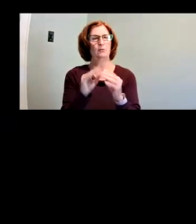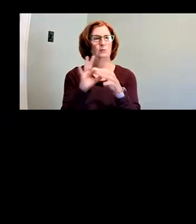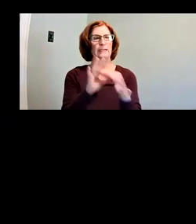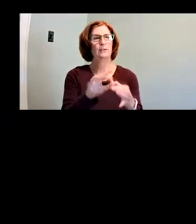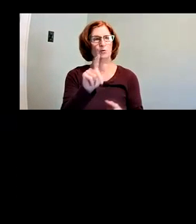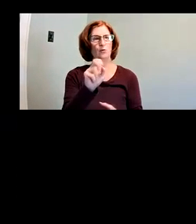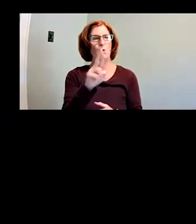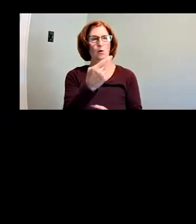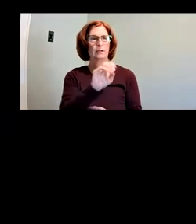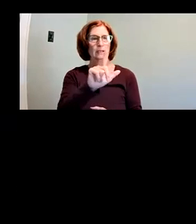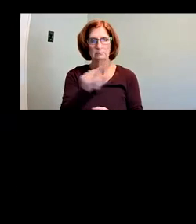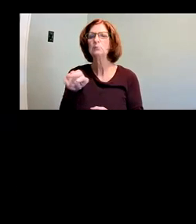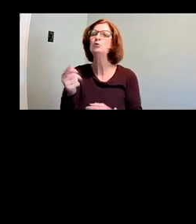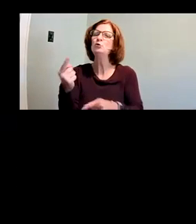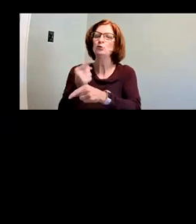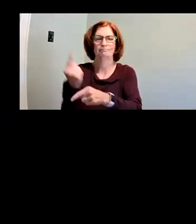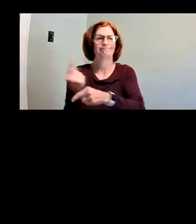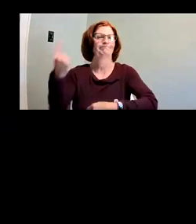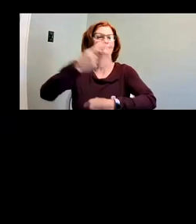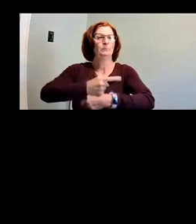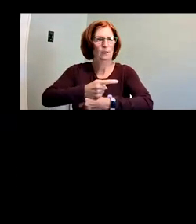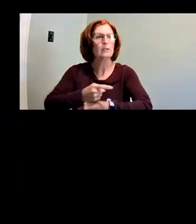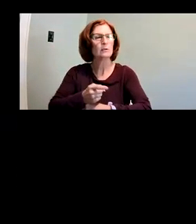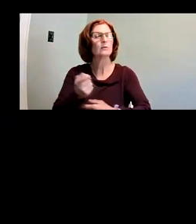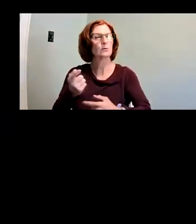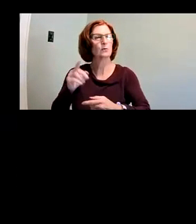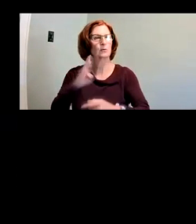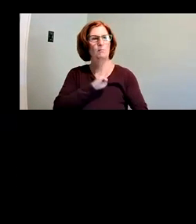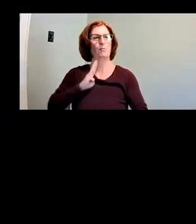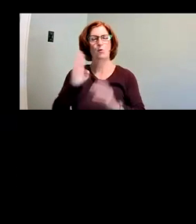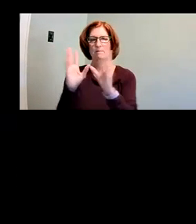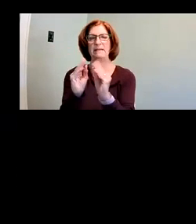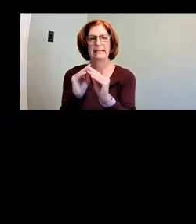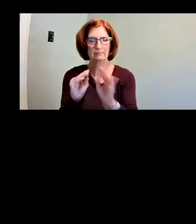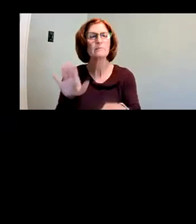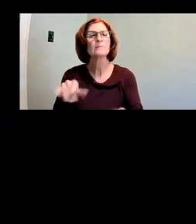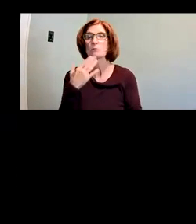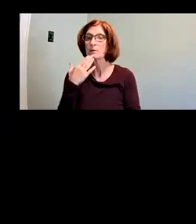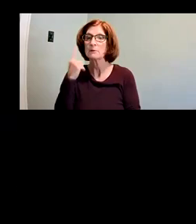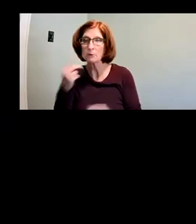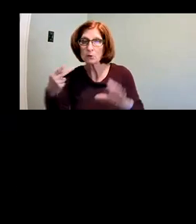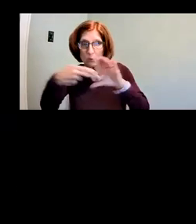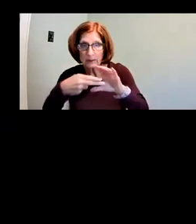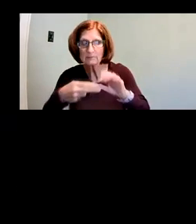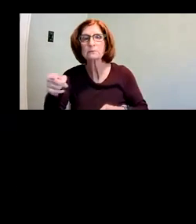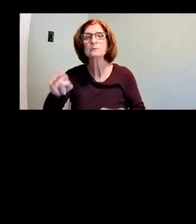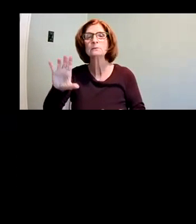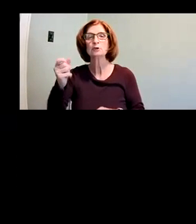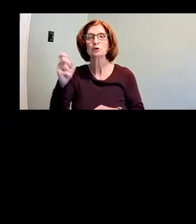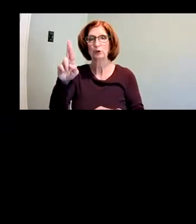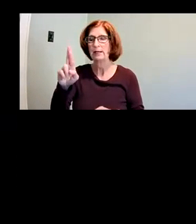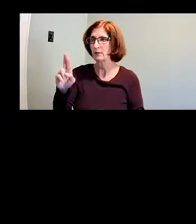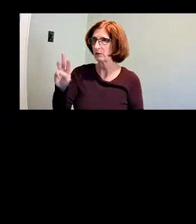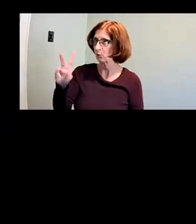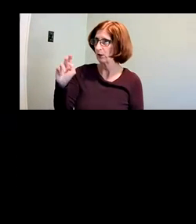address standard URA business by way of a regular board meeting. So I want to thank you for joining us, and Chairman Williamson will be